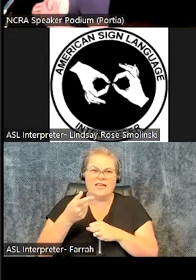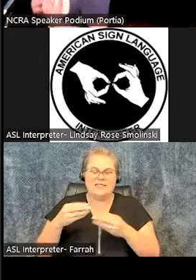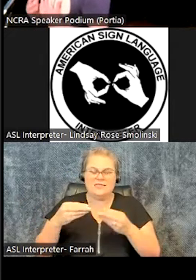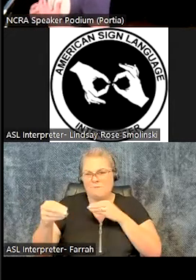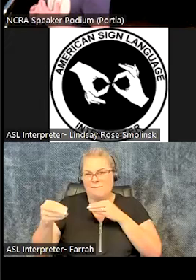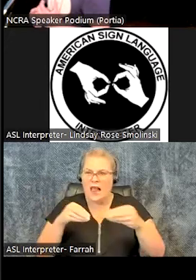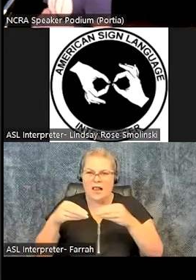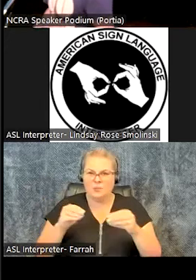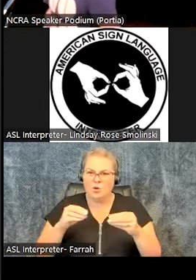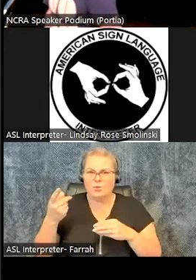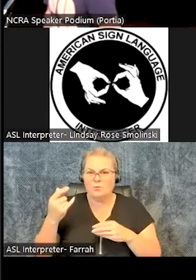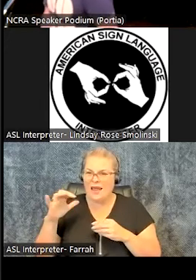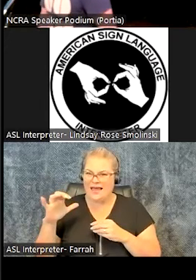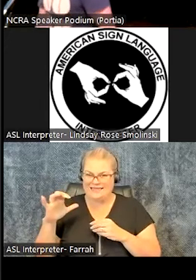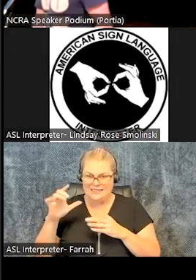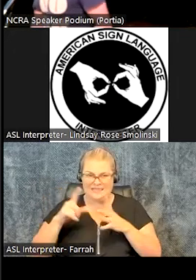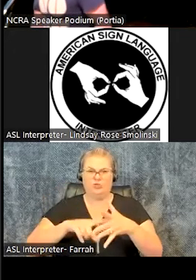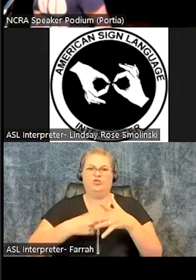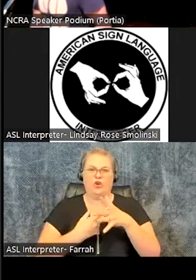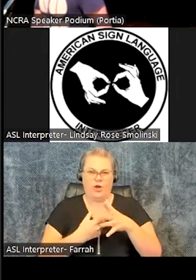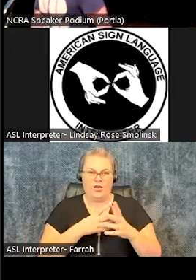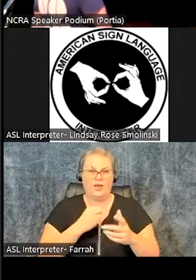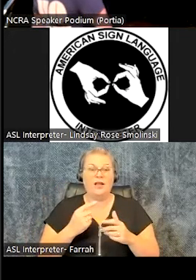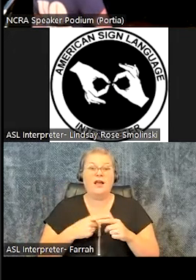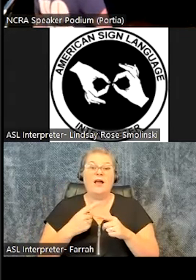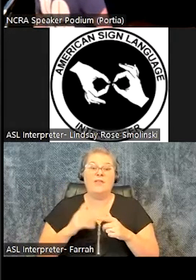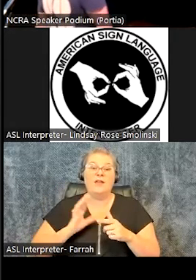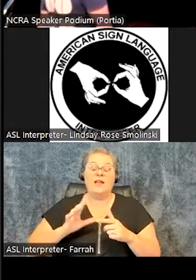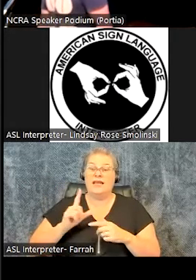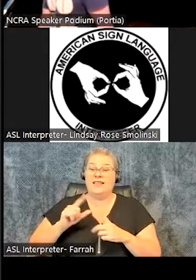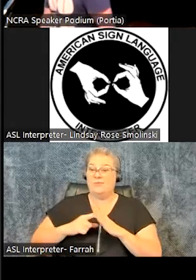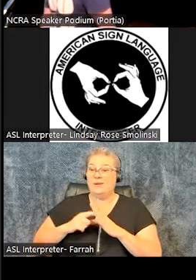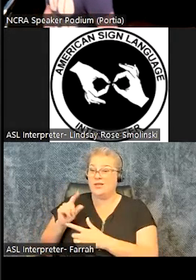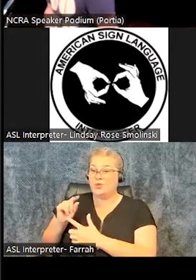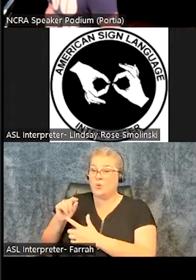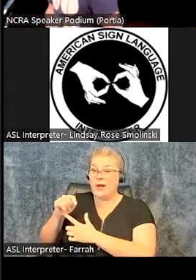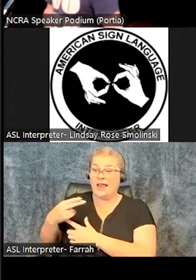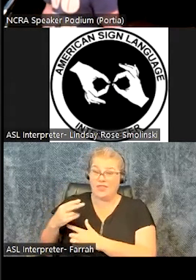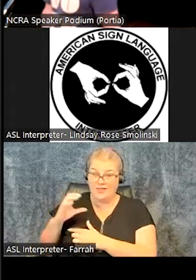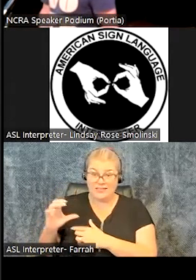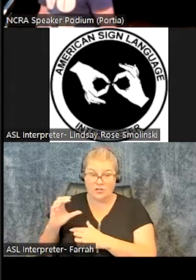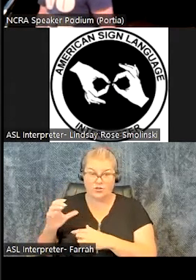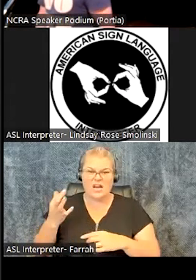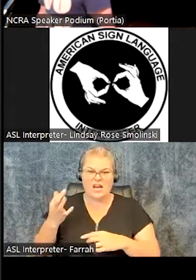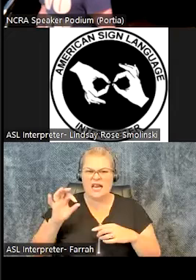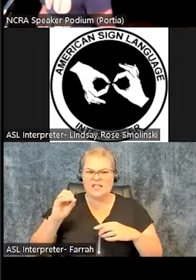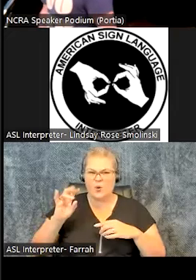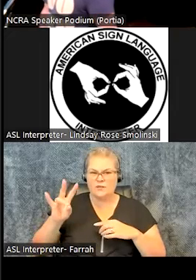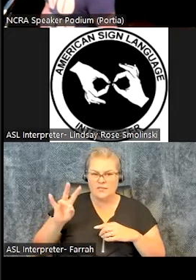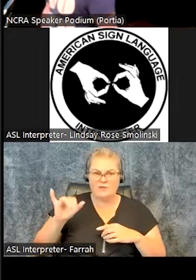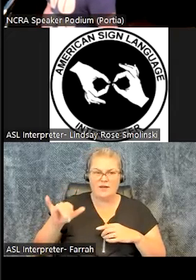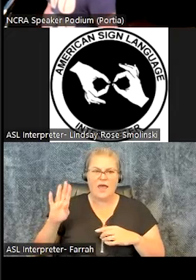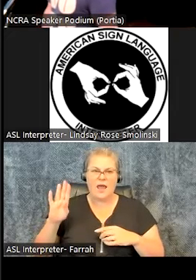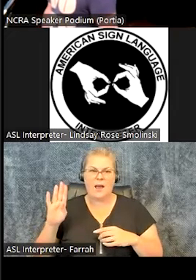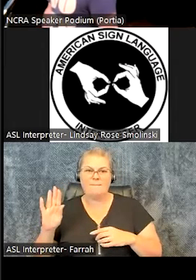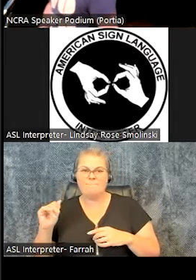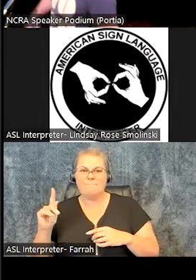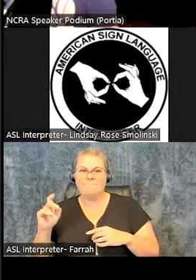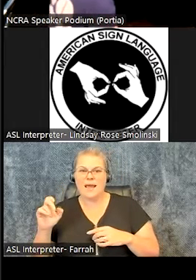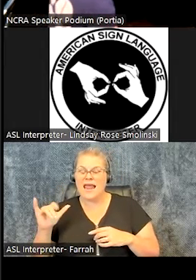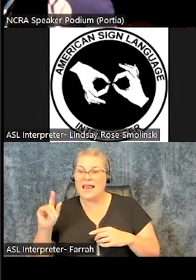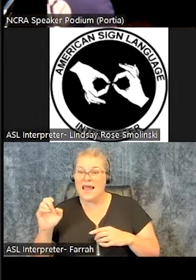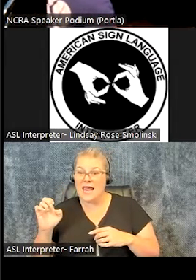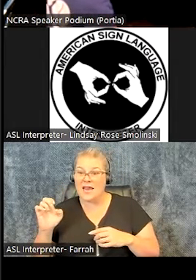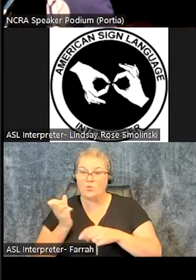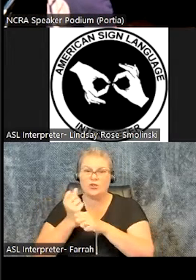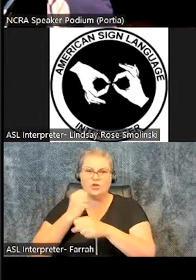plastics started. And it was in the beginning of the 20th century in 1907 that Bakelite was created, which